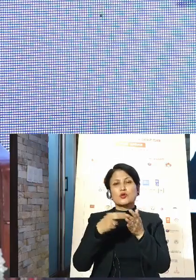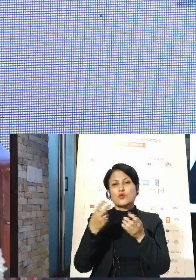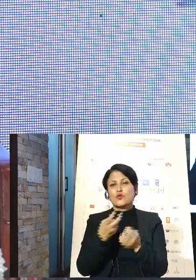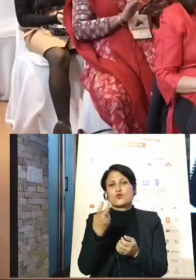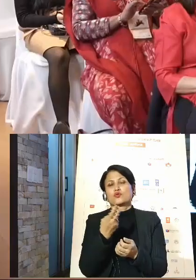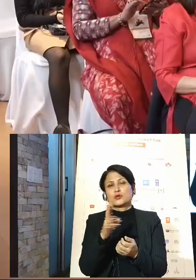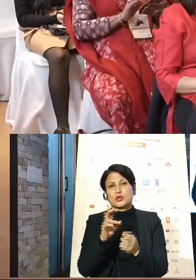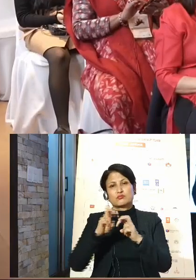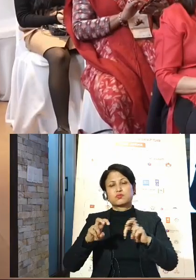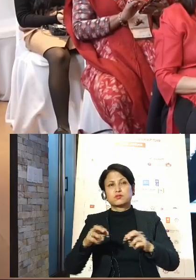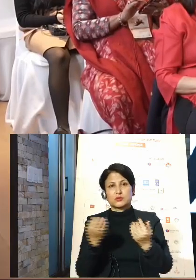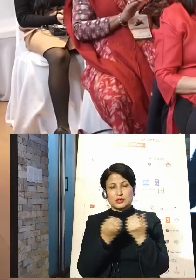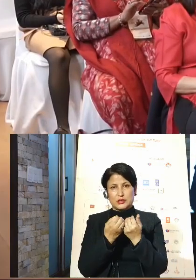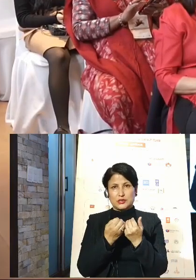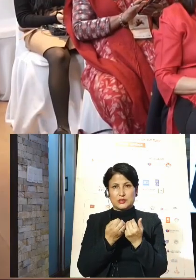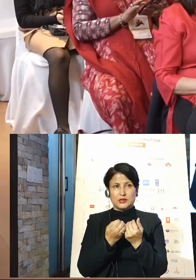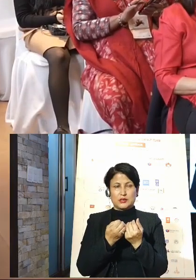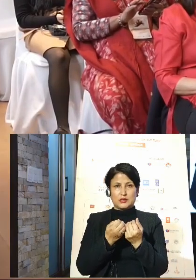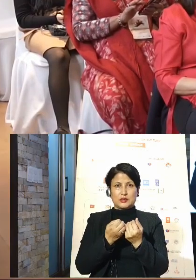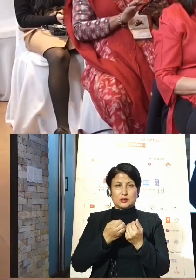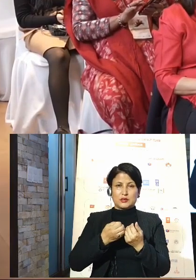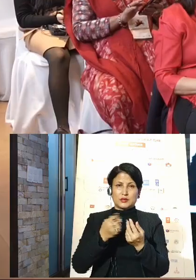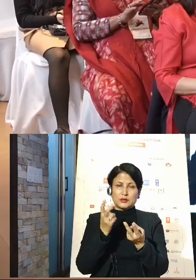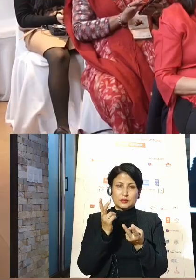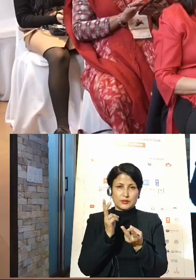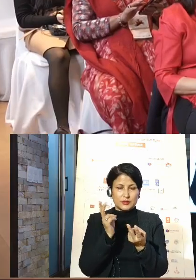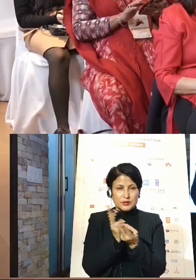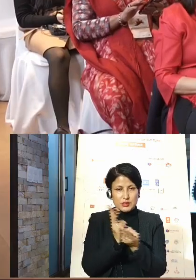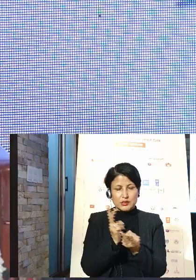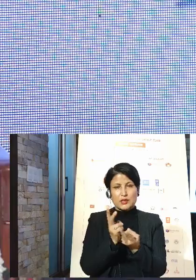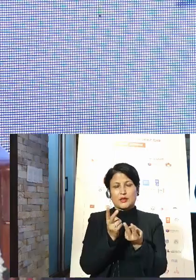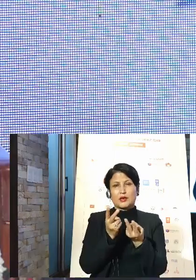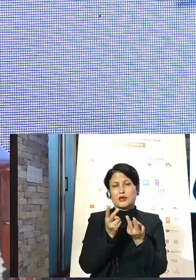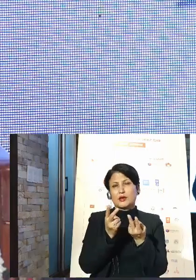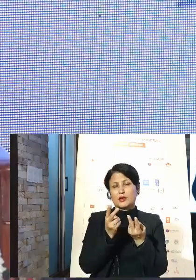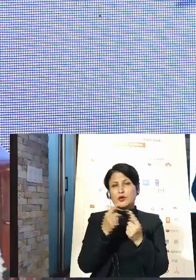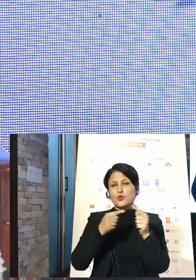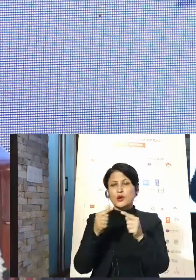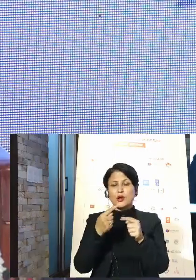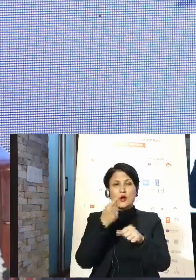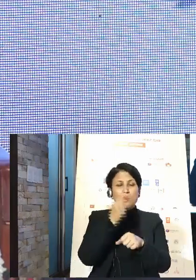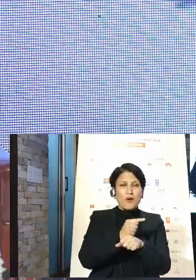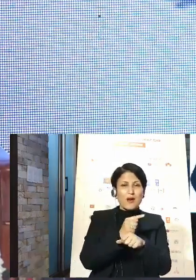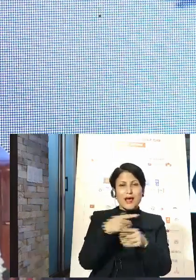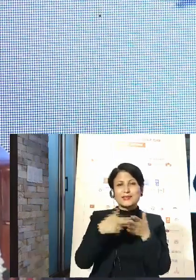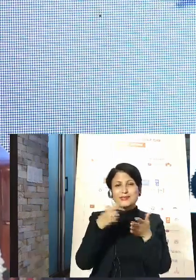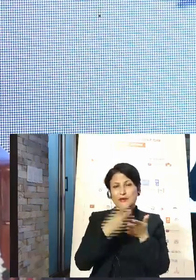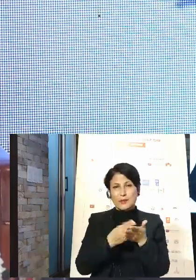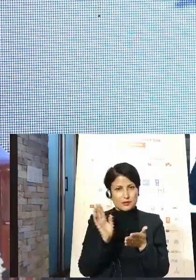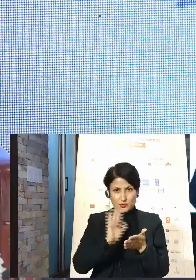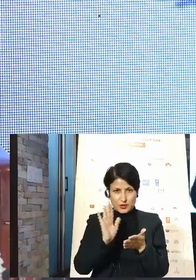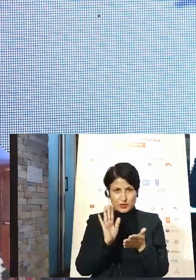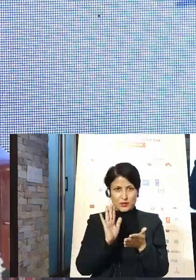image in the, like, not just like the image itself, so the drawing or the artwork, etc., but the, like, if you think about like